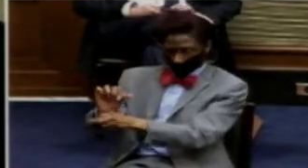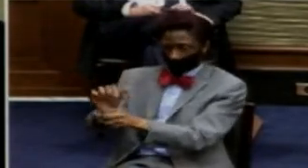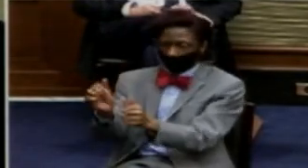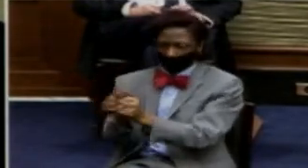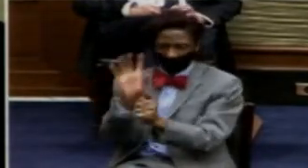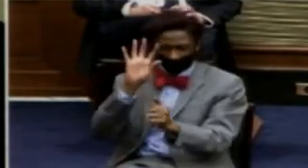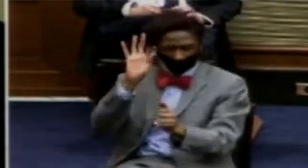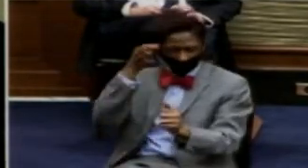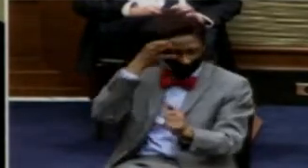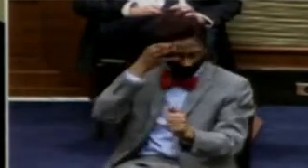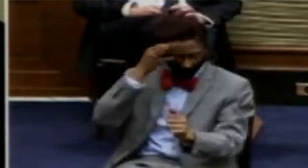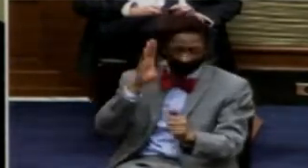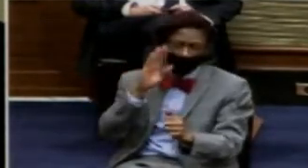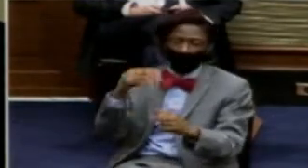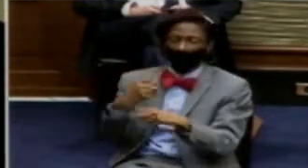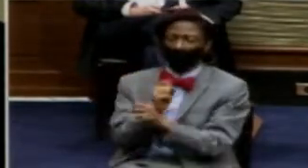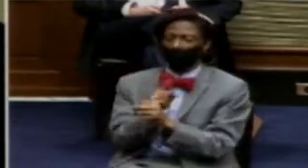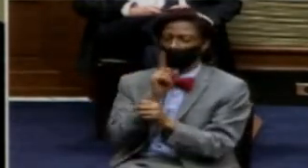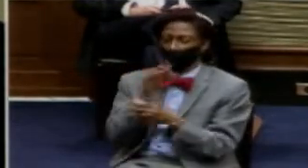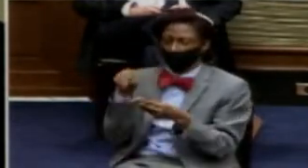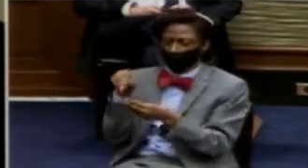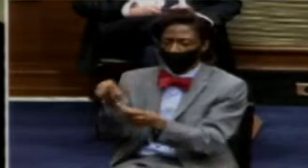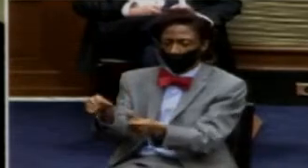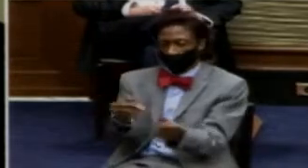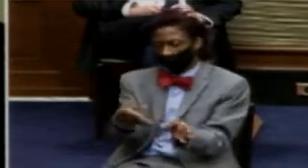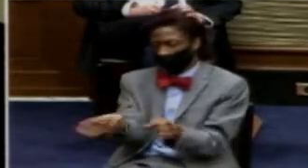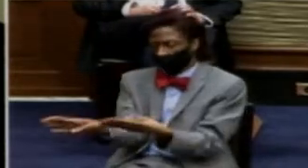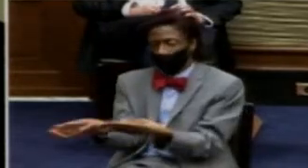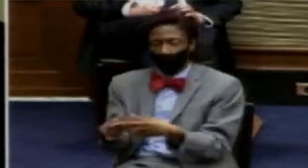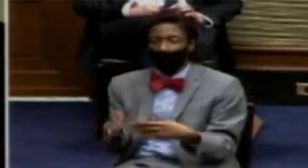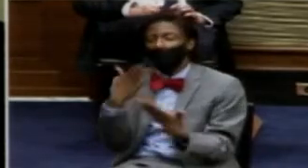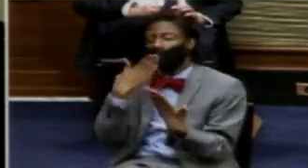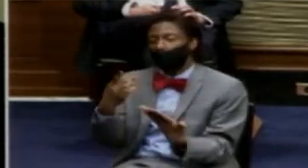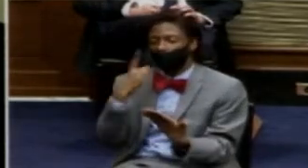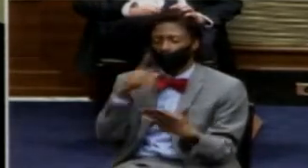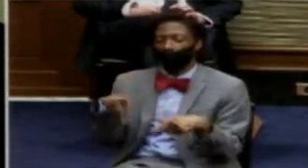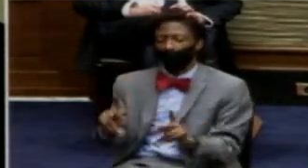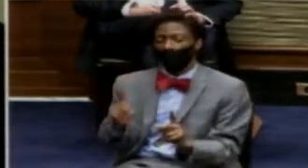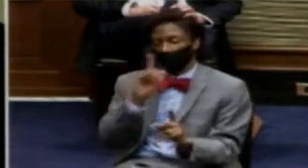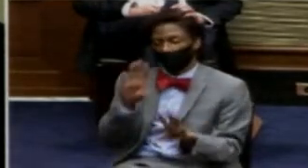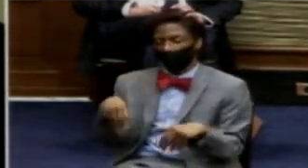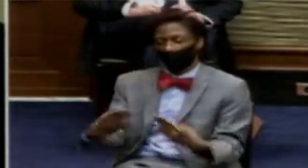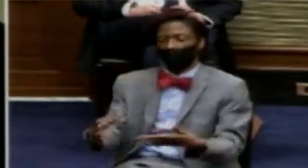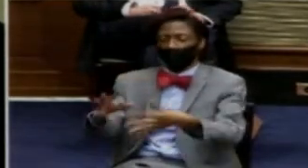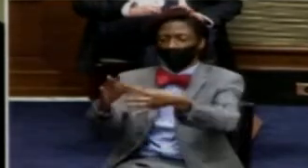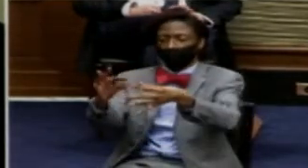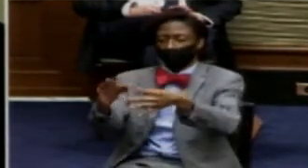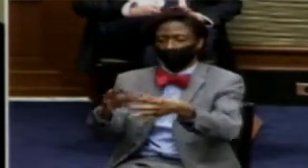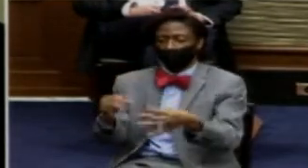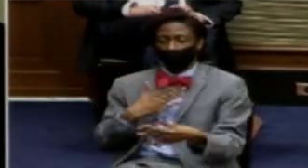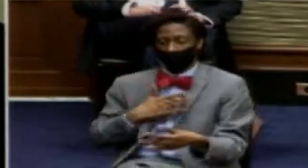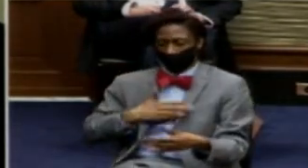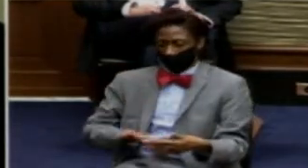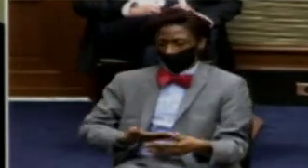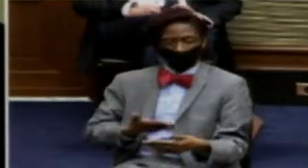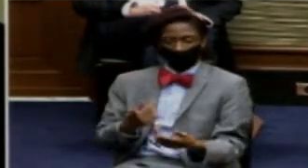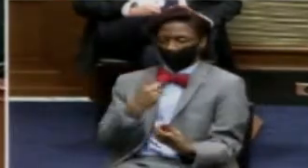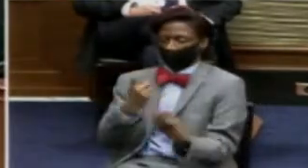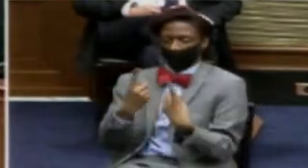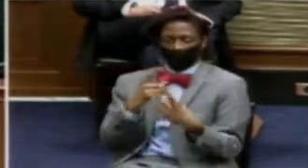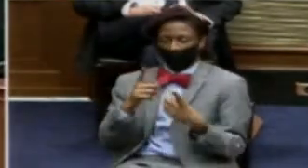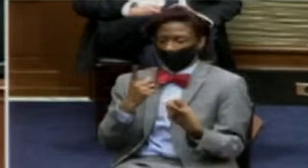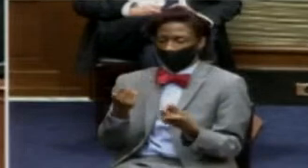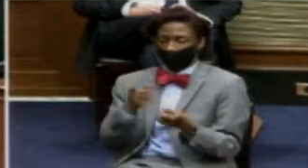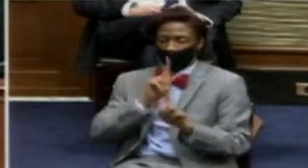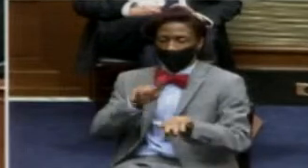transition. Thank you for allowing me the opportunity to provide testimony. I'm happy to answer any questions you may have.